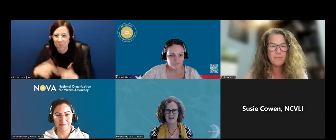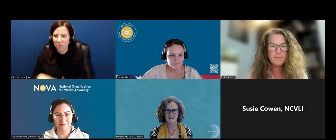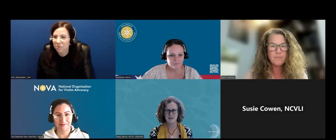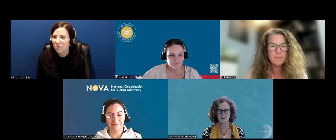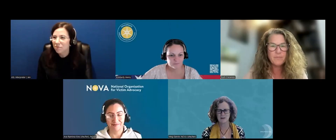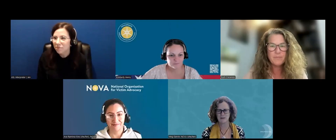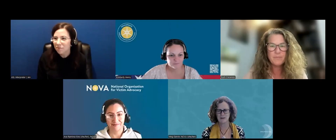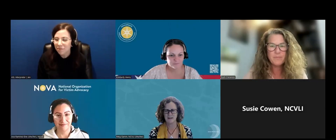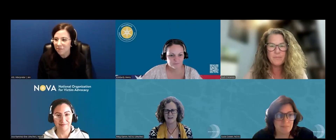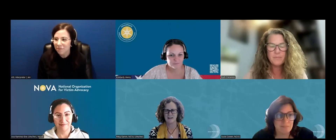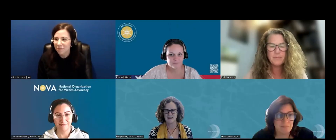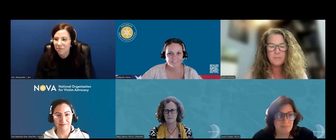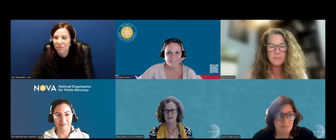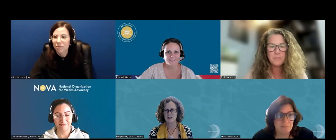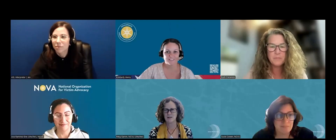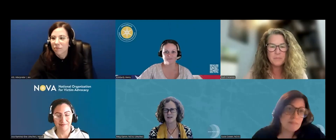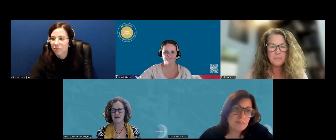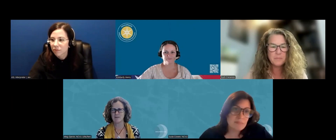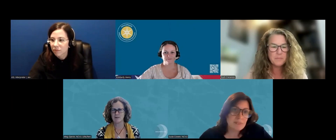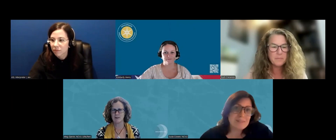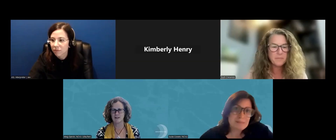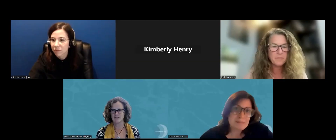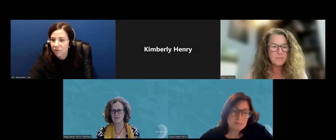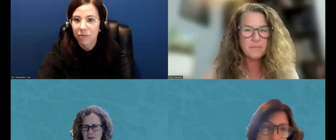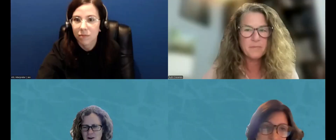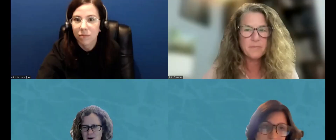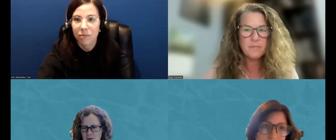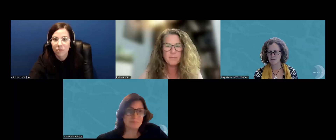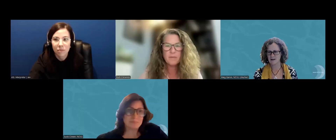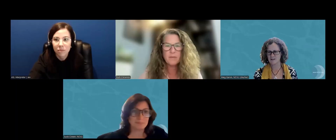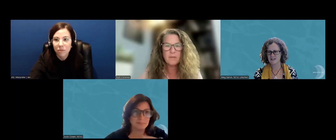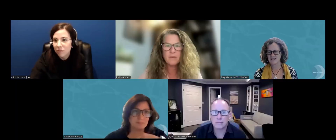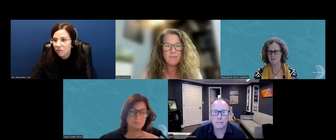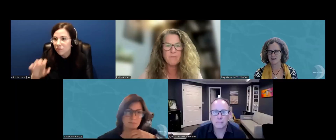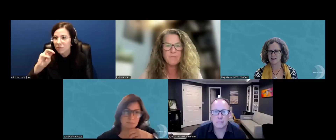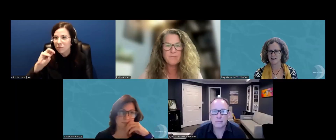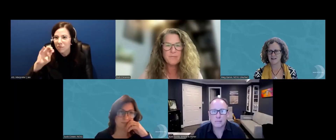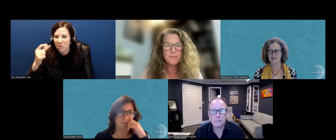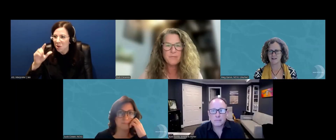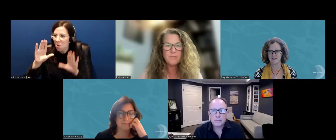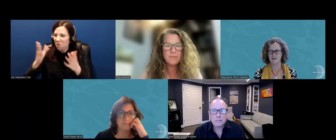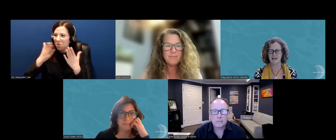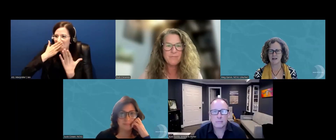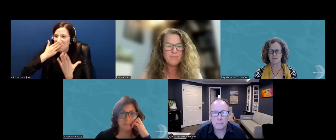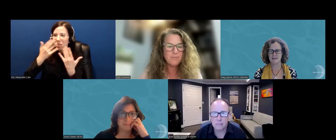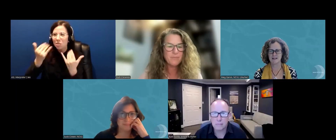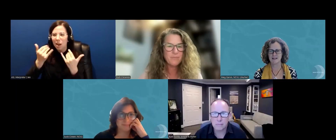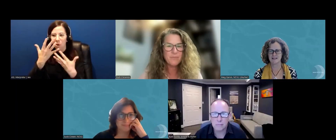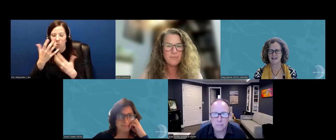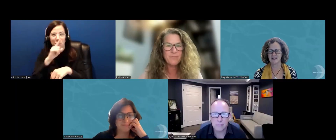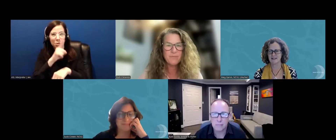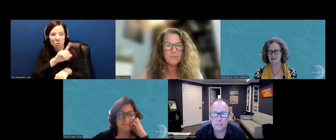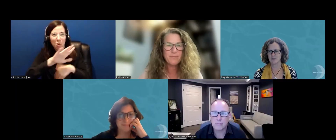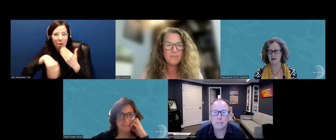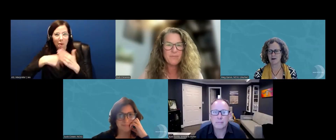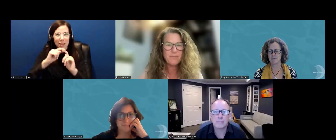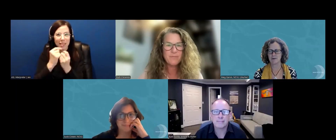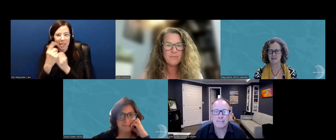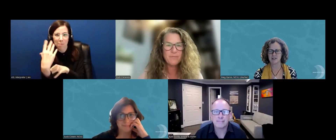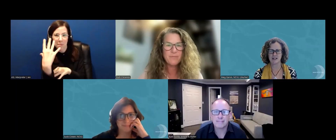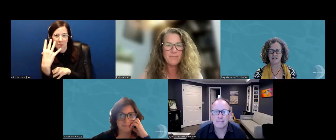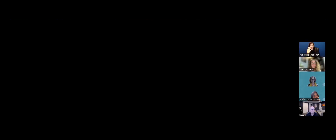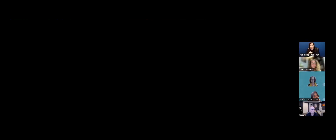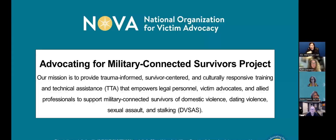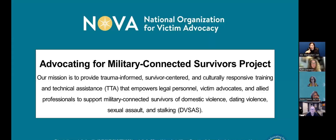Wonderful. Thank you. Going to make sure that everyone from our team can get their cameras on as I get the other